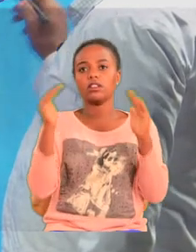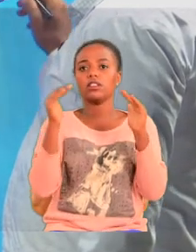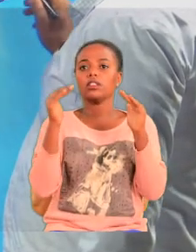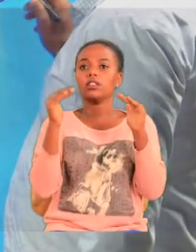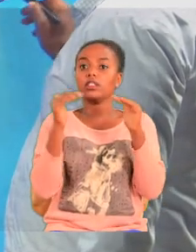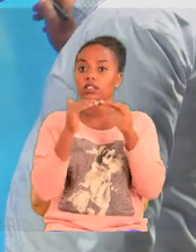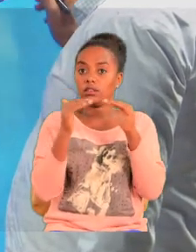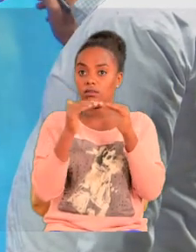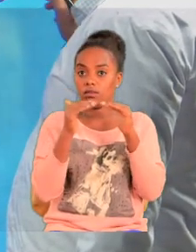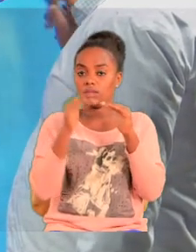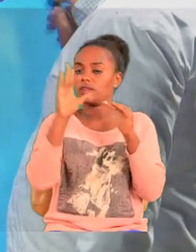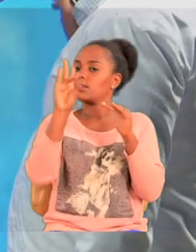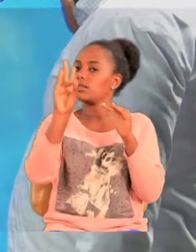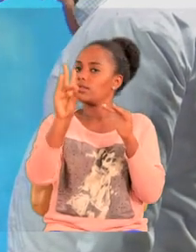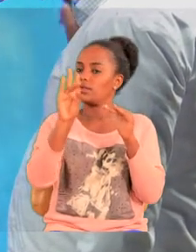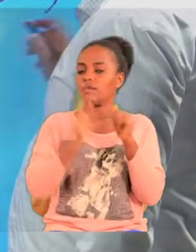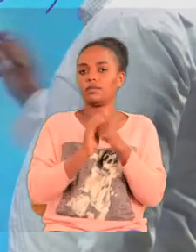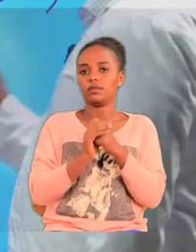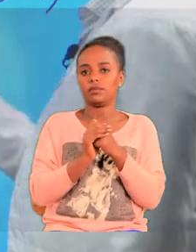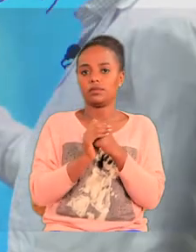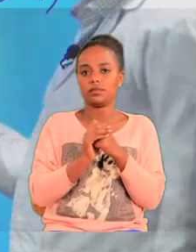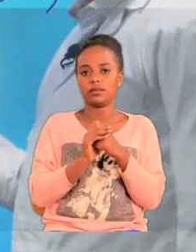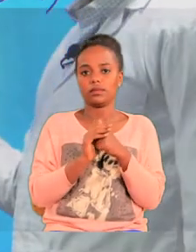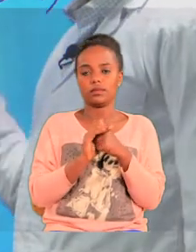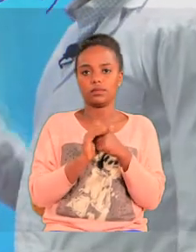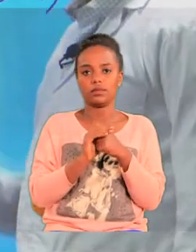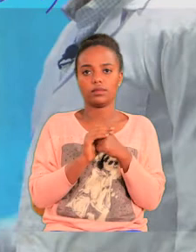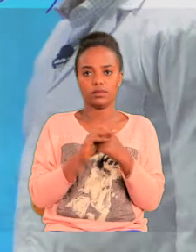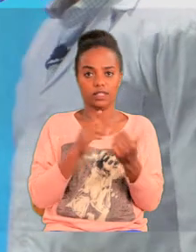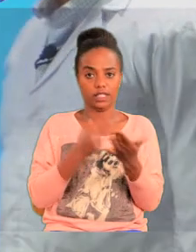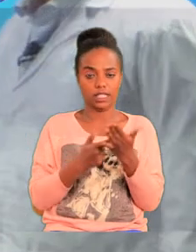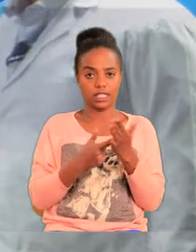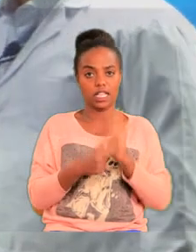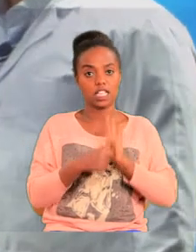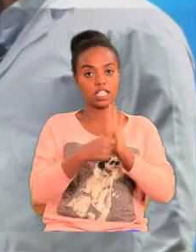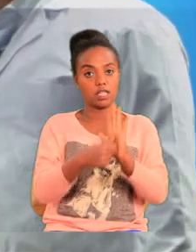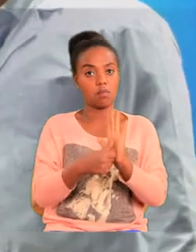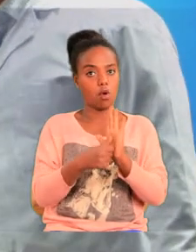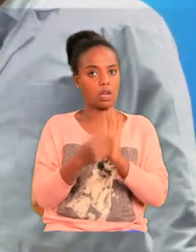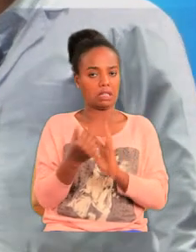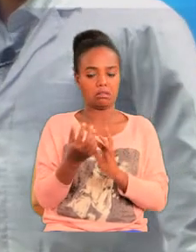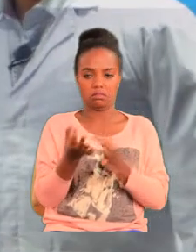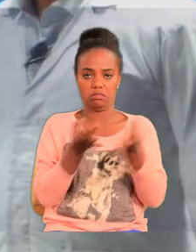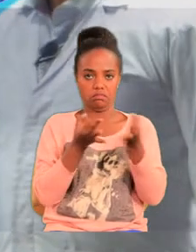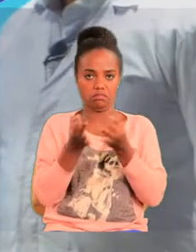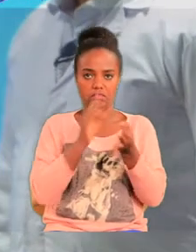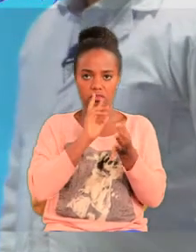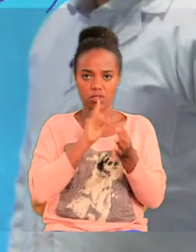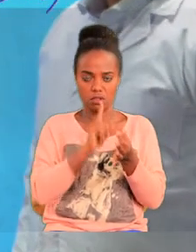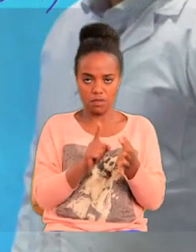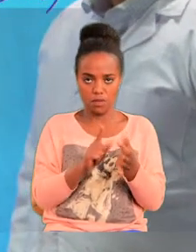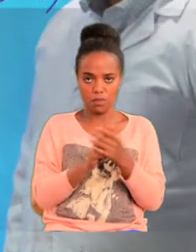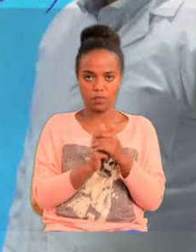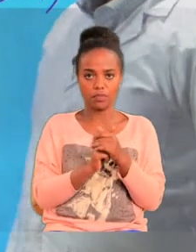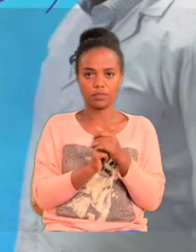x plus 5 gives you 7. This is the symbolic representation.